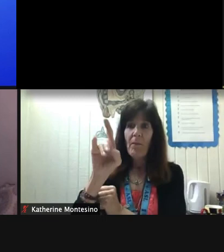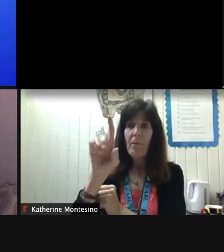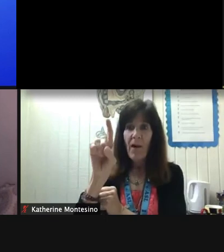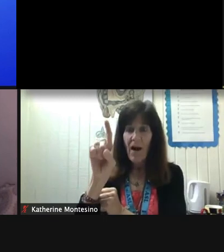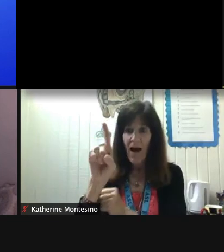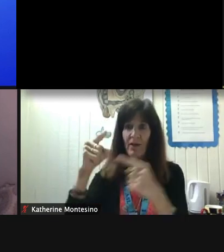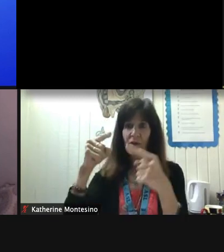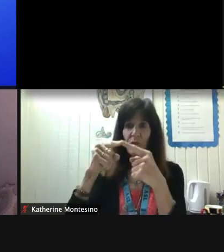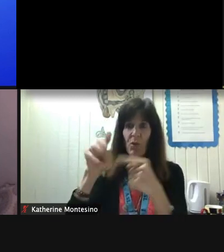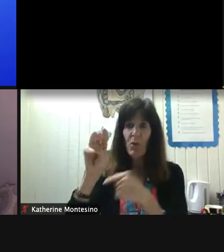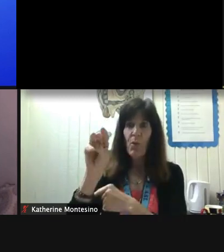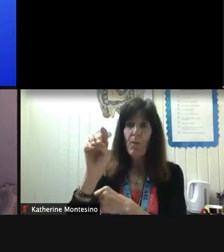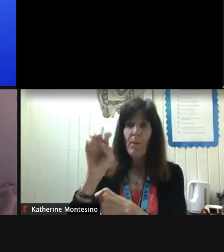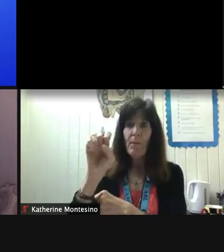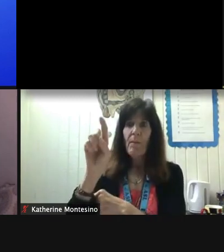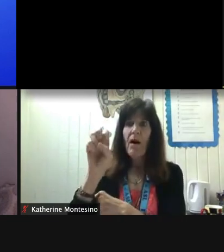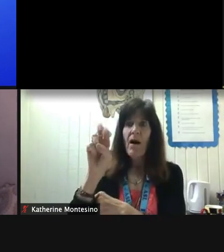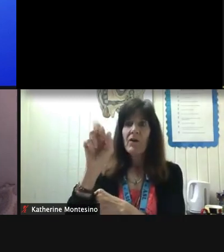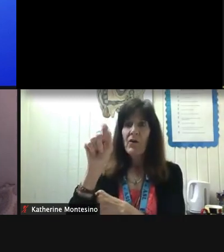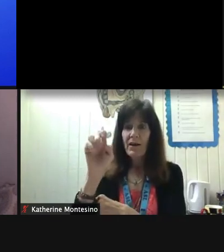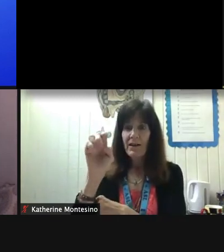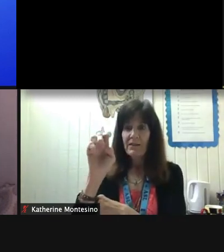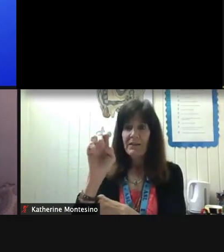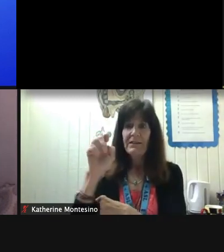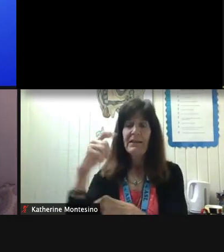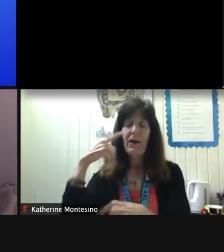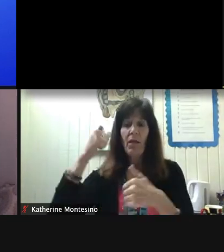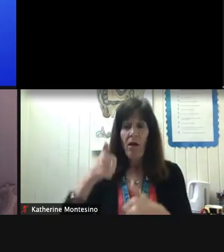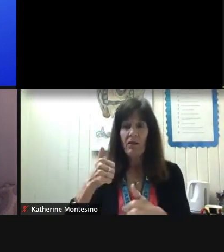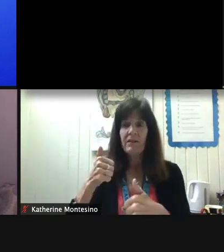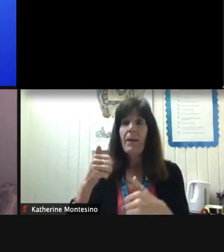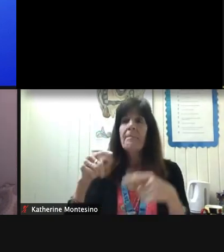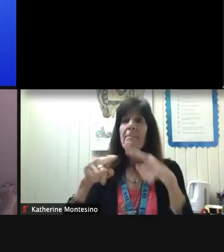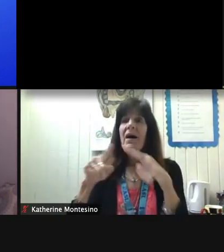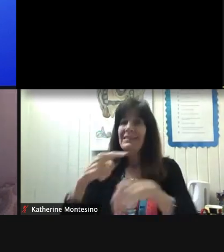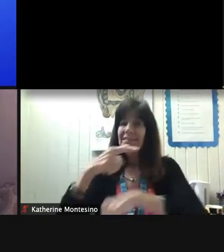Um, Alex, I'll say that before I was, um,